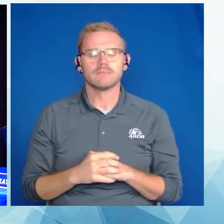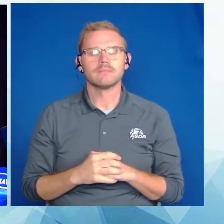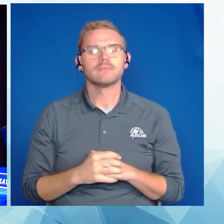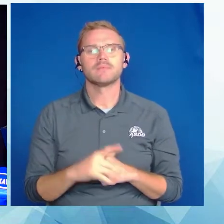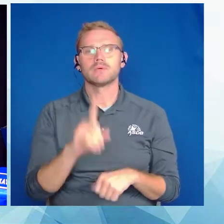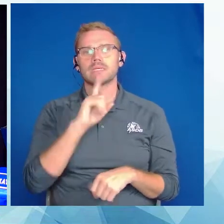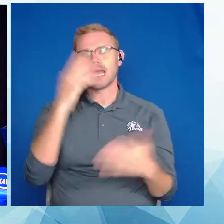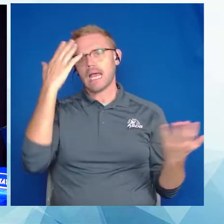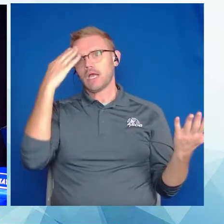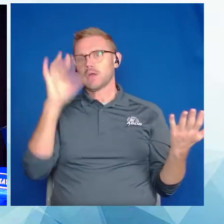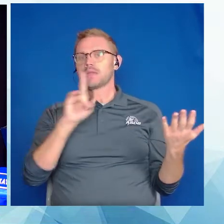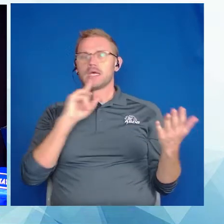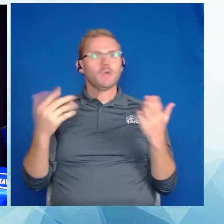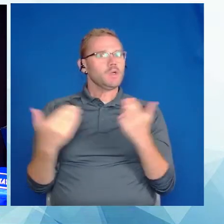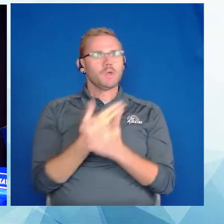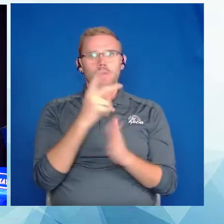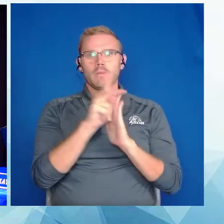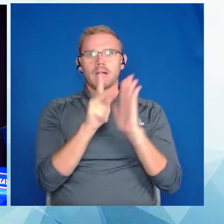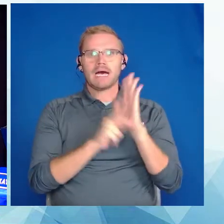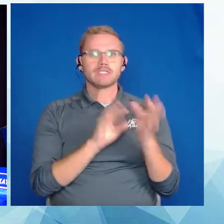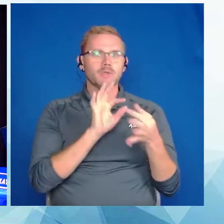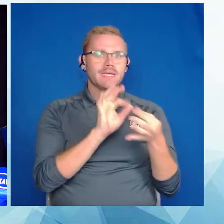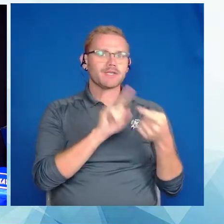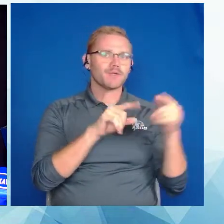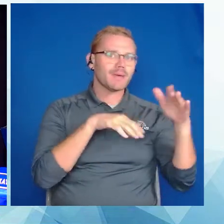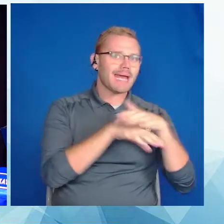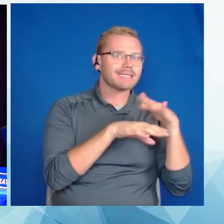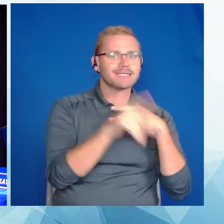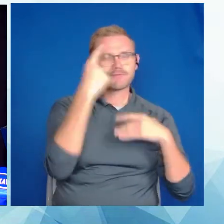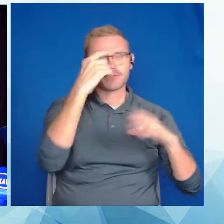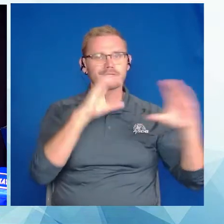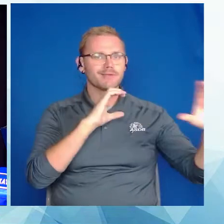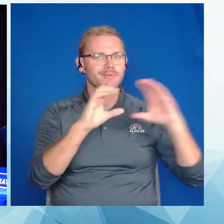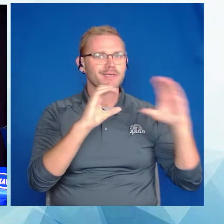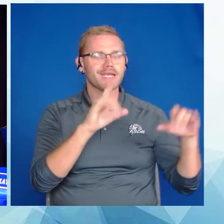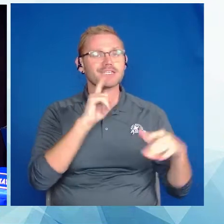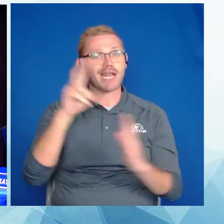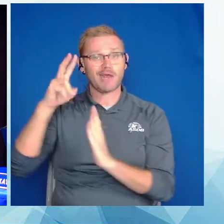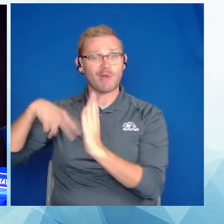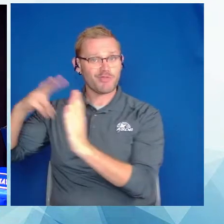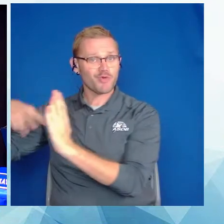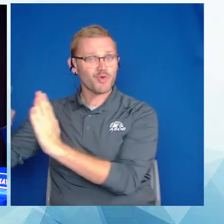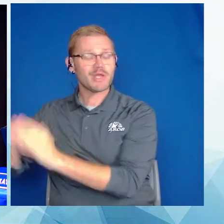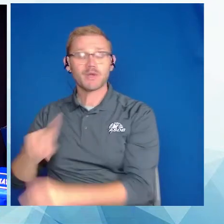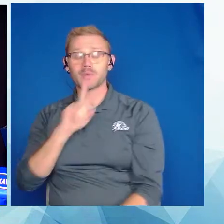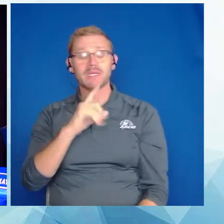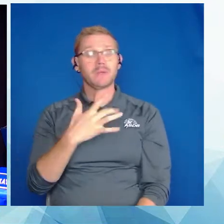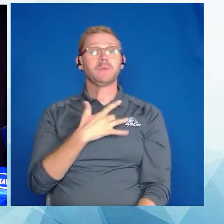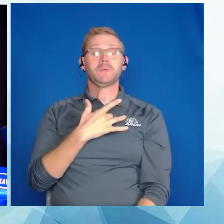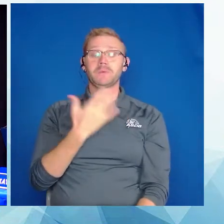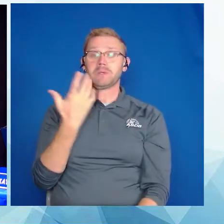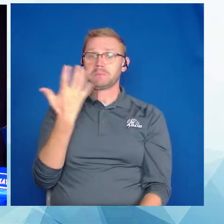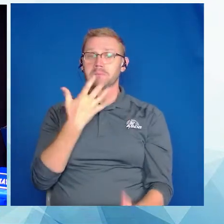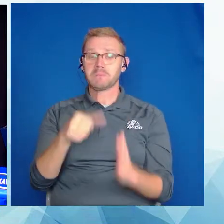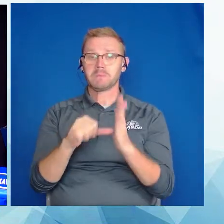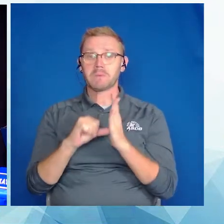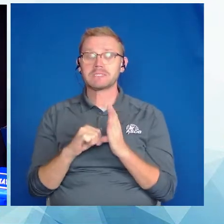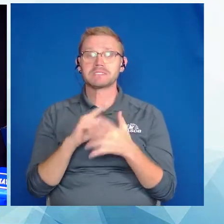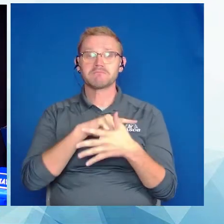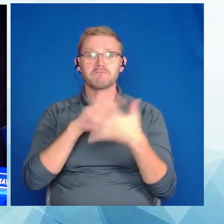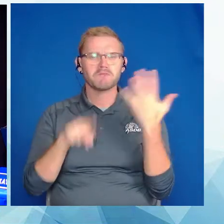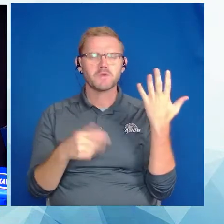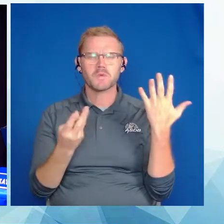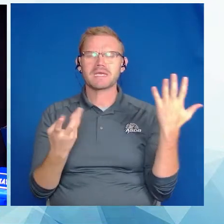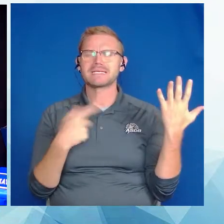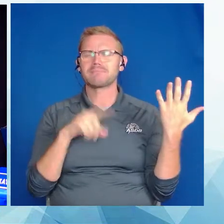I know that it is a brand new policy regarding access to communication, and I read through it and I found it very impressive. There were a couple of things